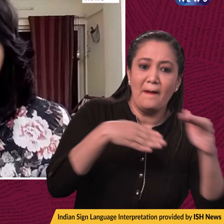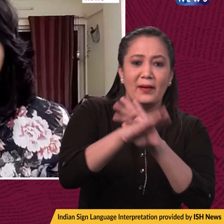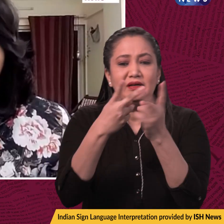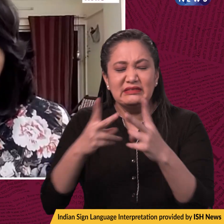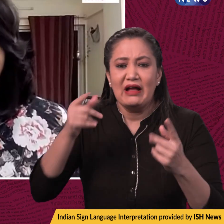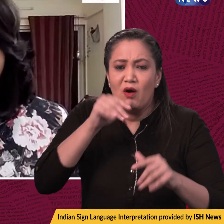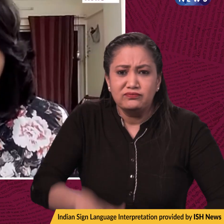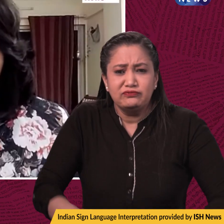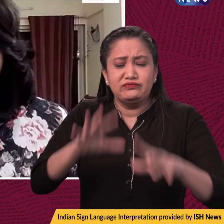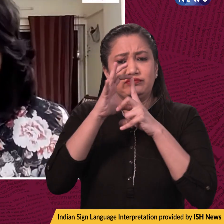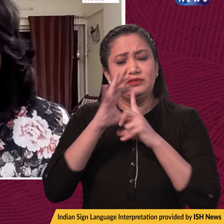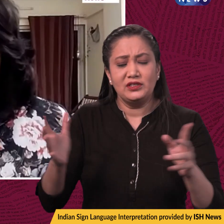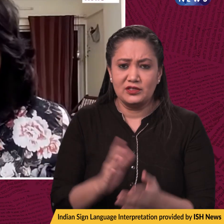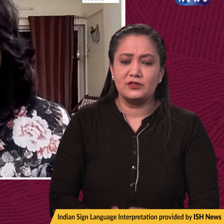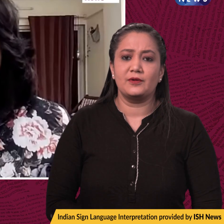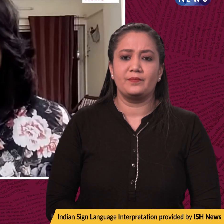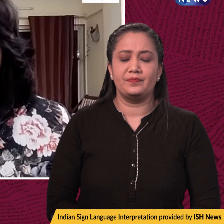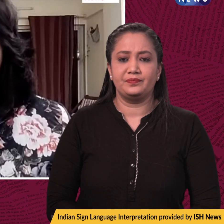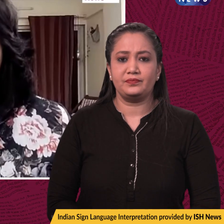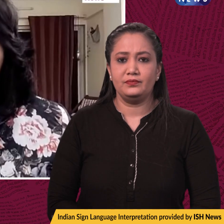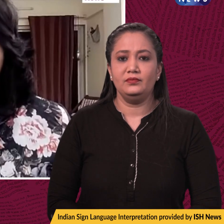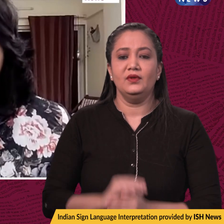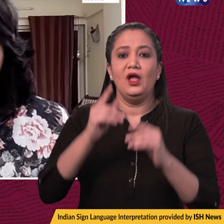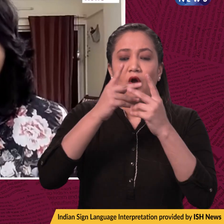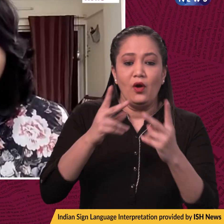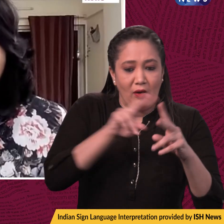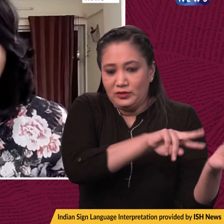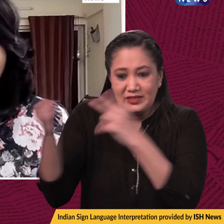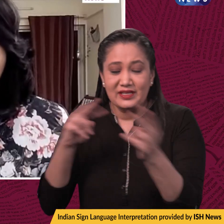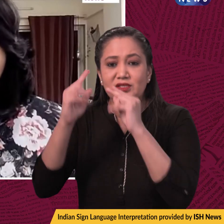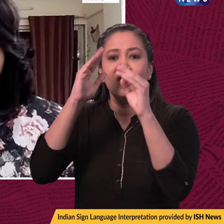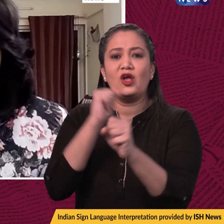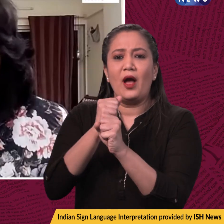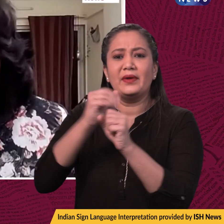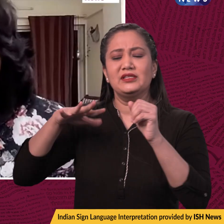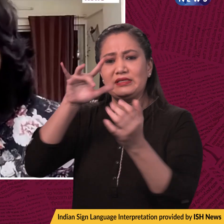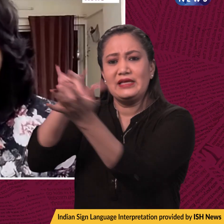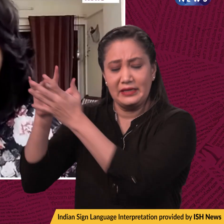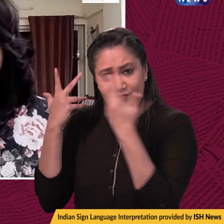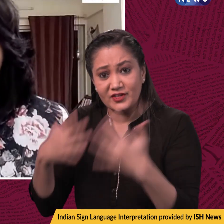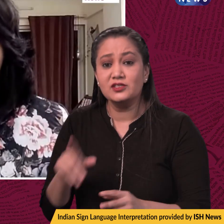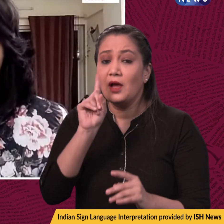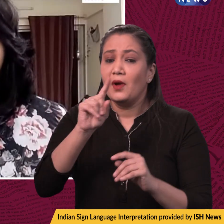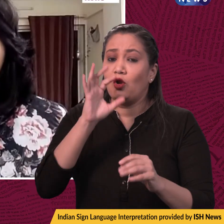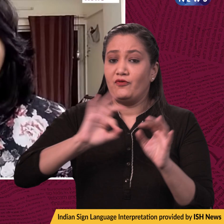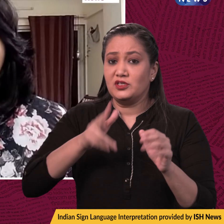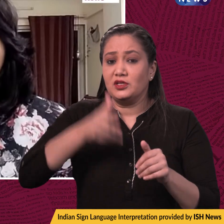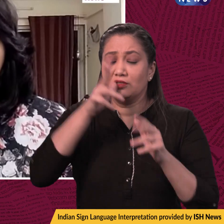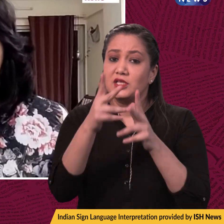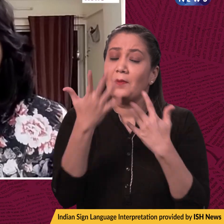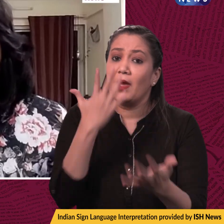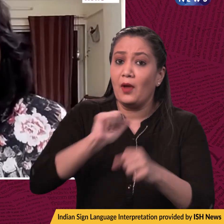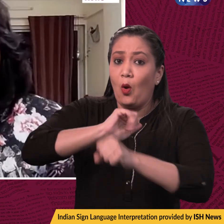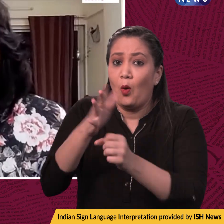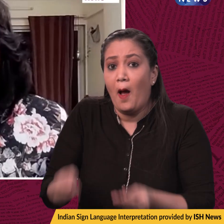homes after massive floods. Now, evacuees are being housed in government relief centers, but officials have warned to expect a